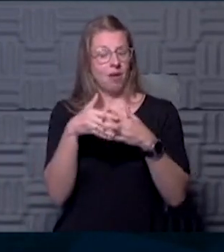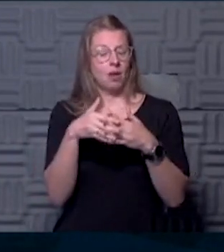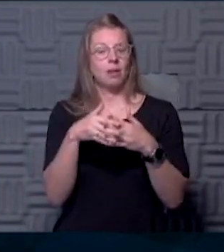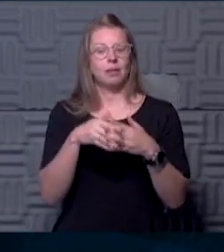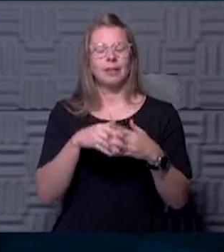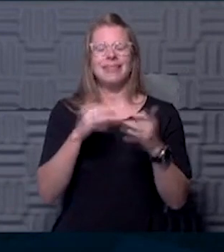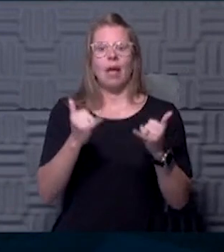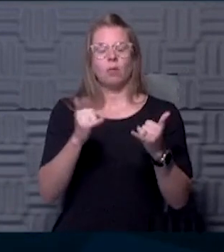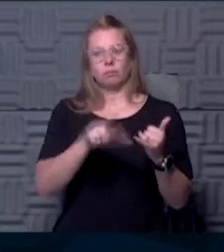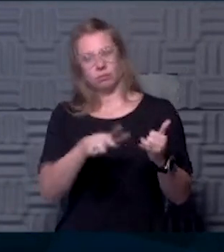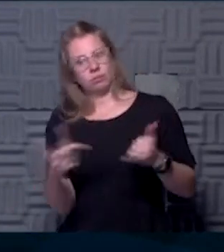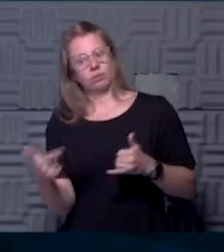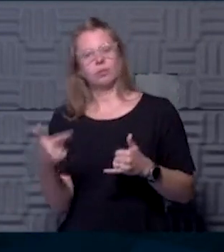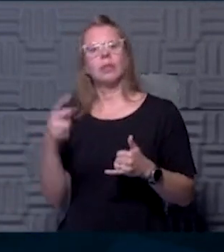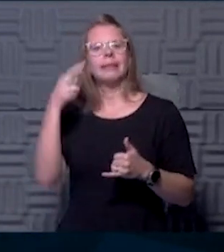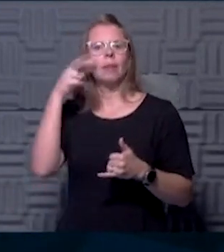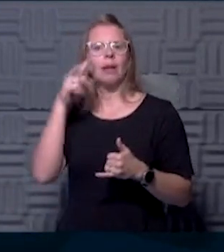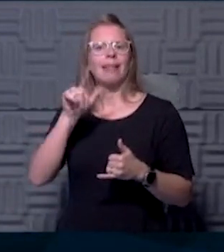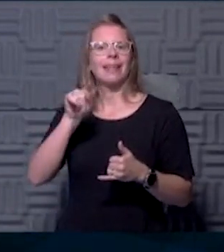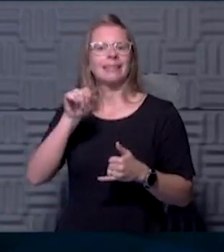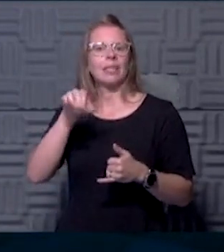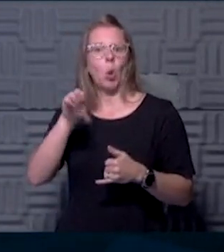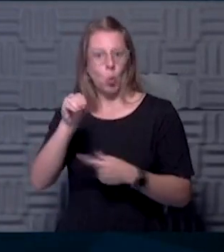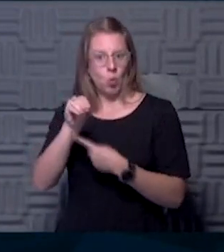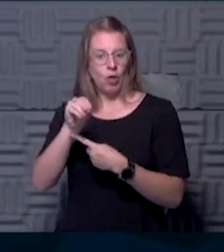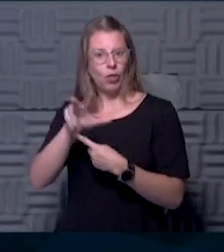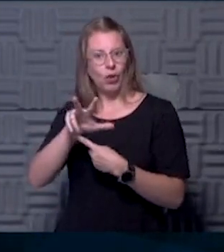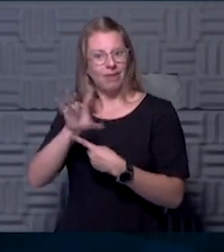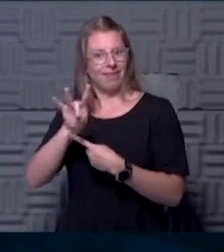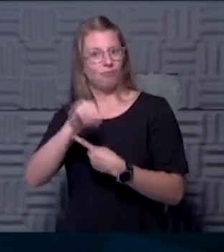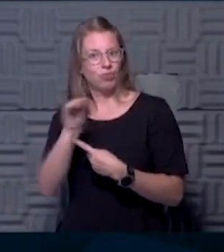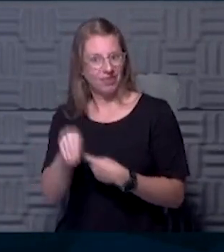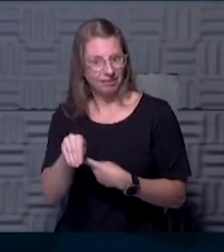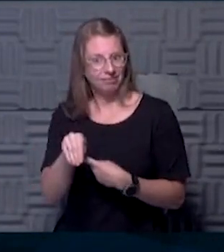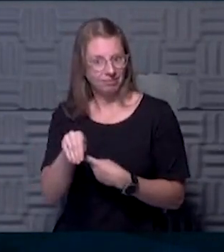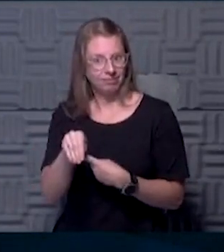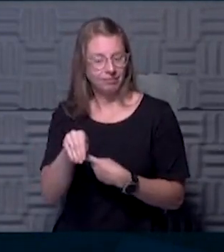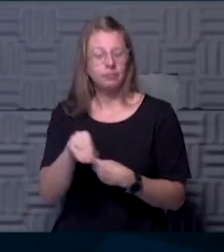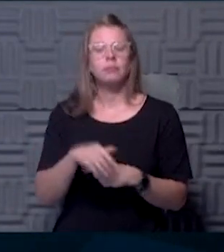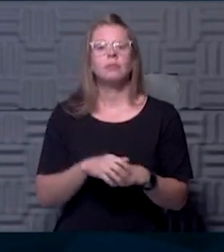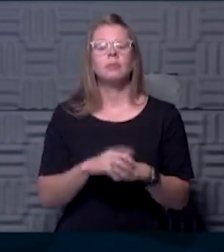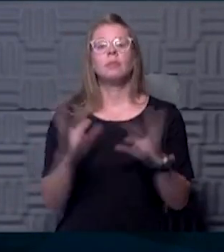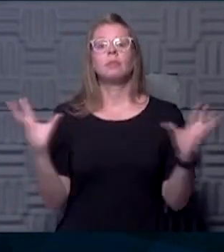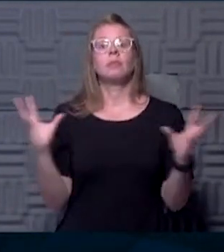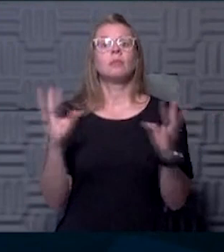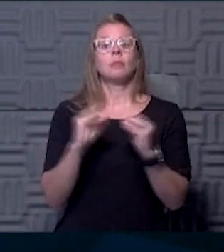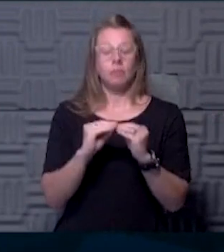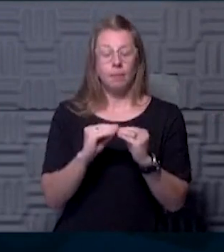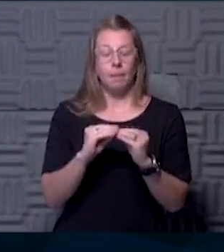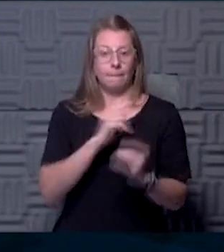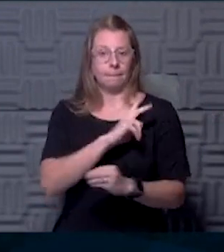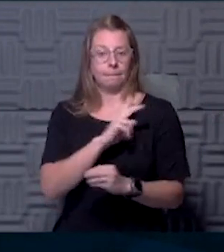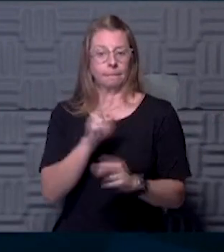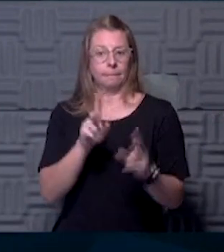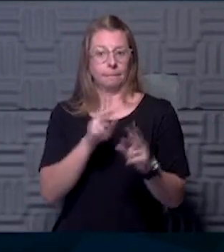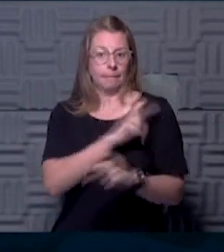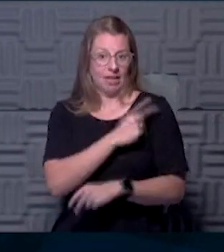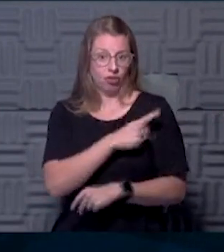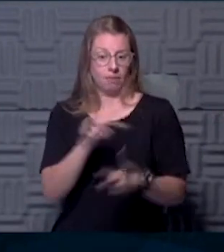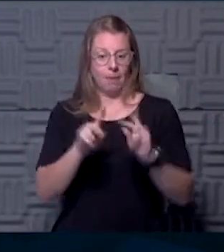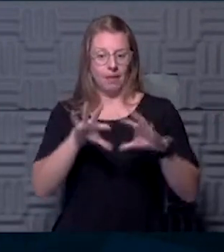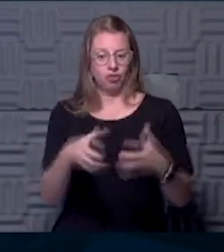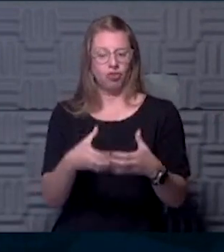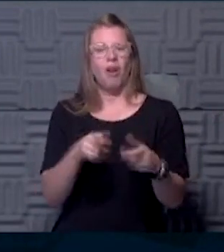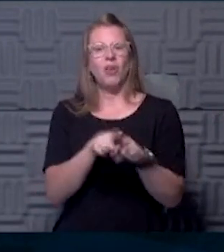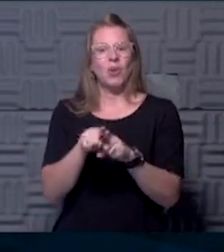the other, or the Hispanic and Latino, 38% in the total patient population. And the same is true if we look down in the